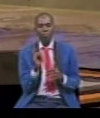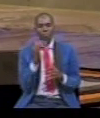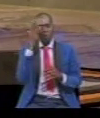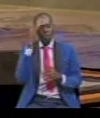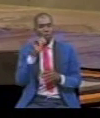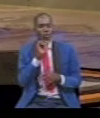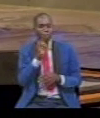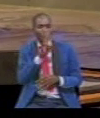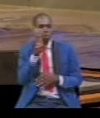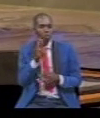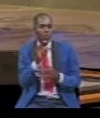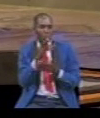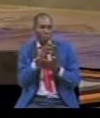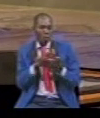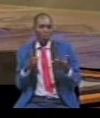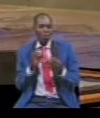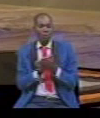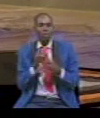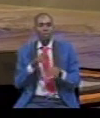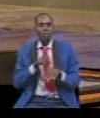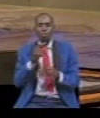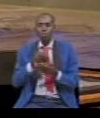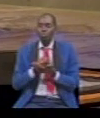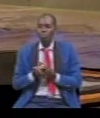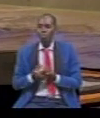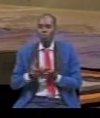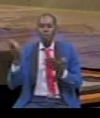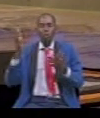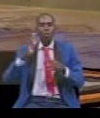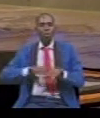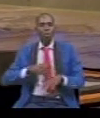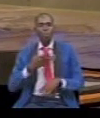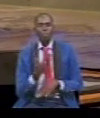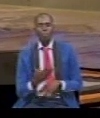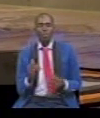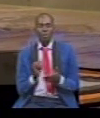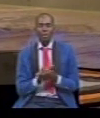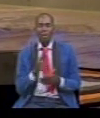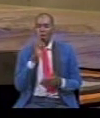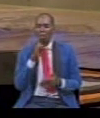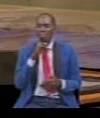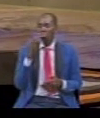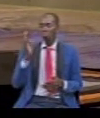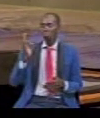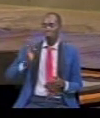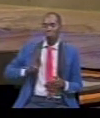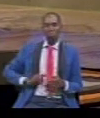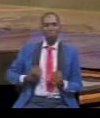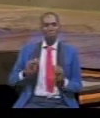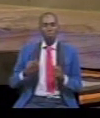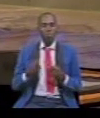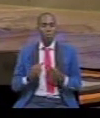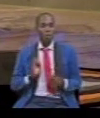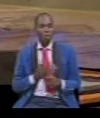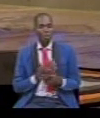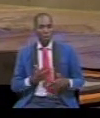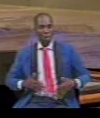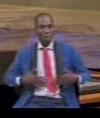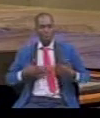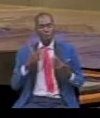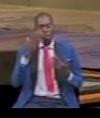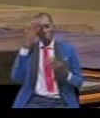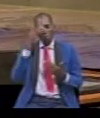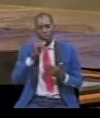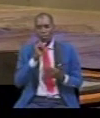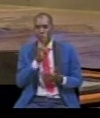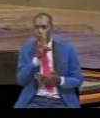of the time that is wasted on things that are not profitable to our lives. Convert part of that